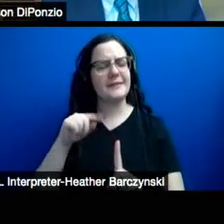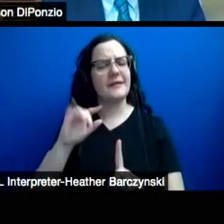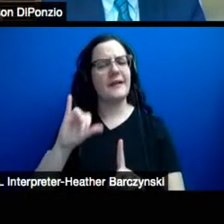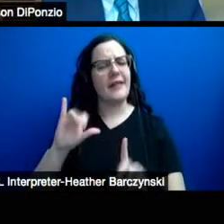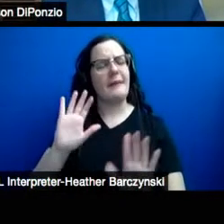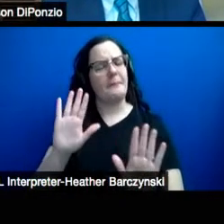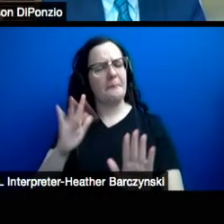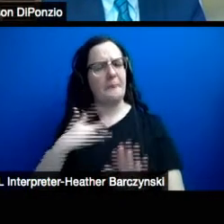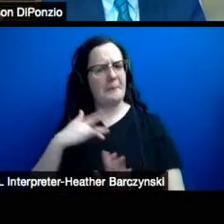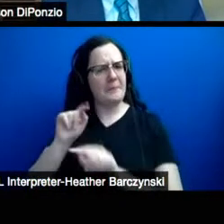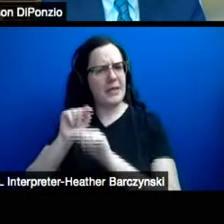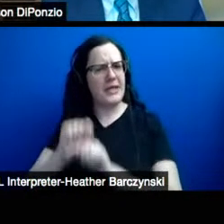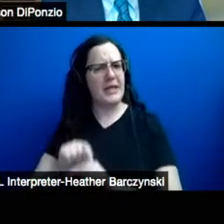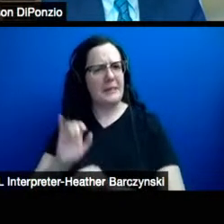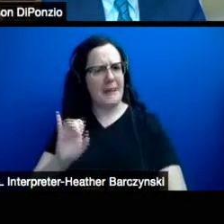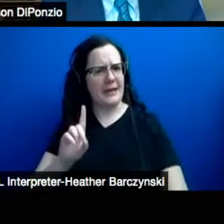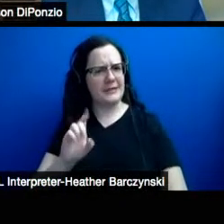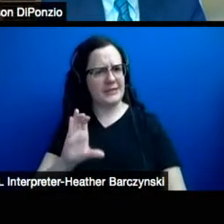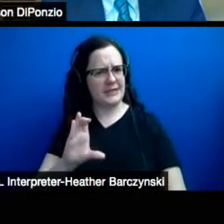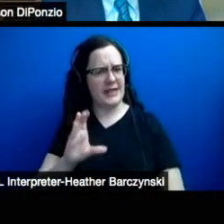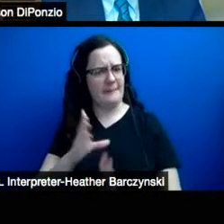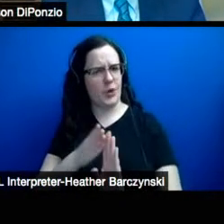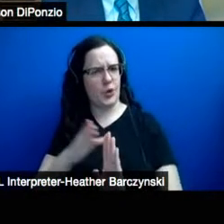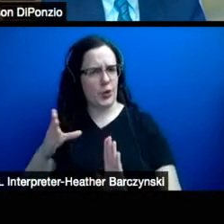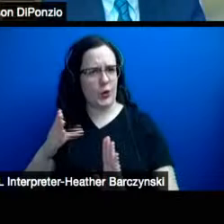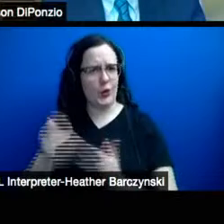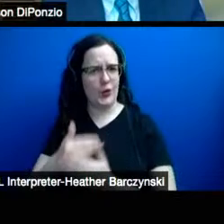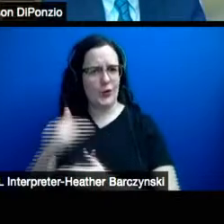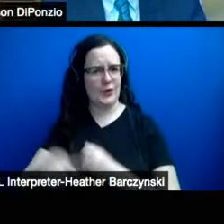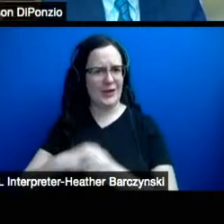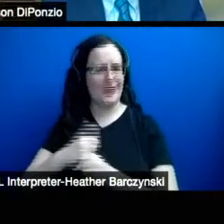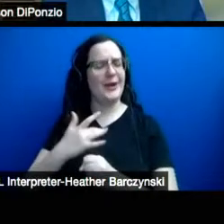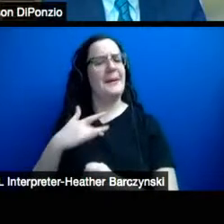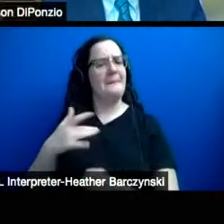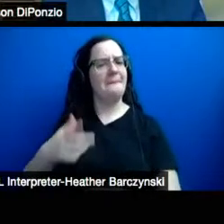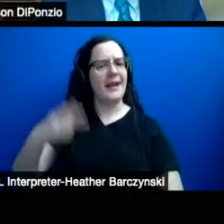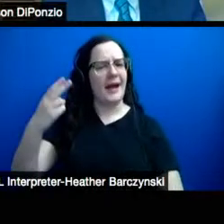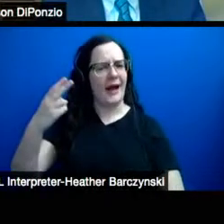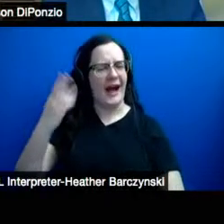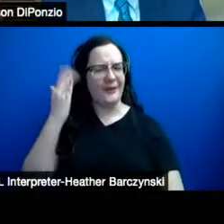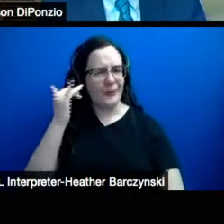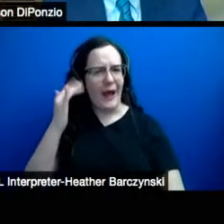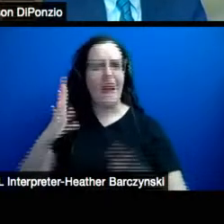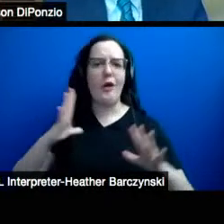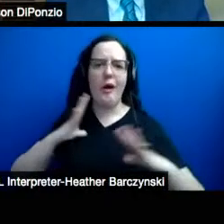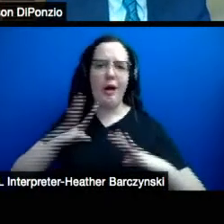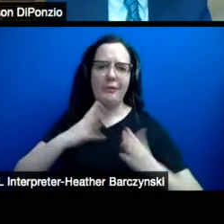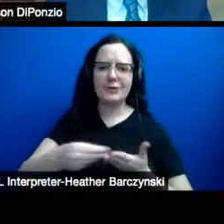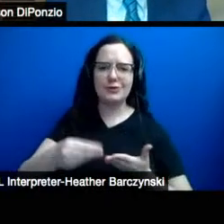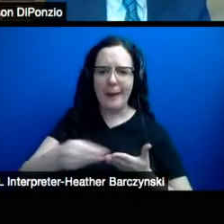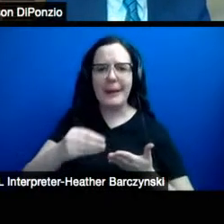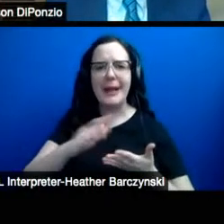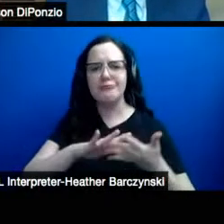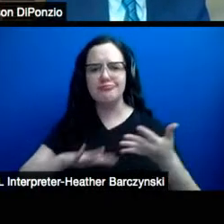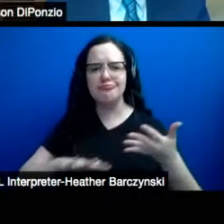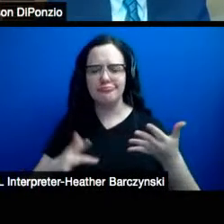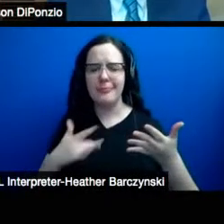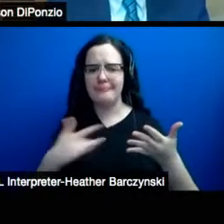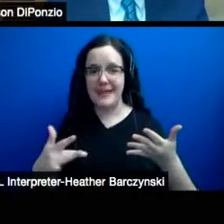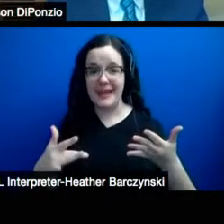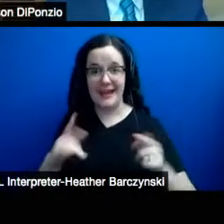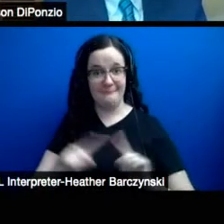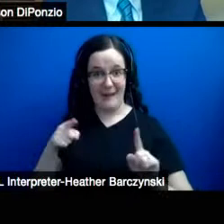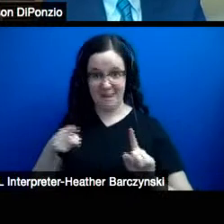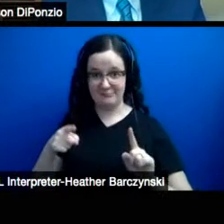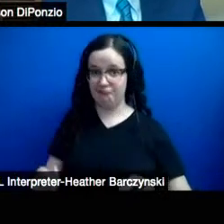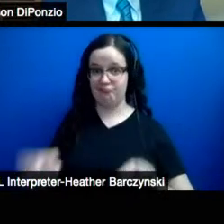traditionally that December period going into the new year's always been high anyway with the holiday shopping and things like that. But this was even higher